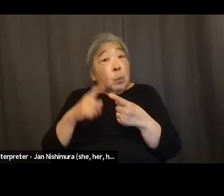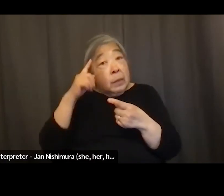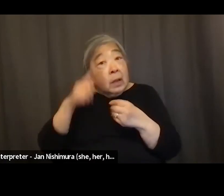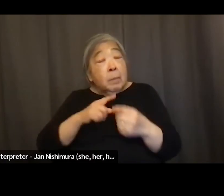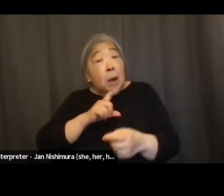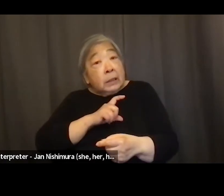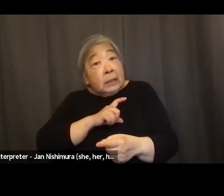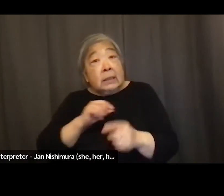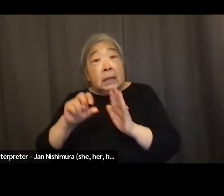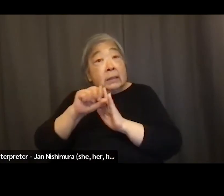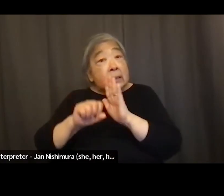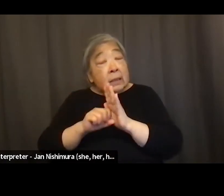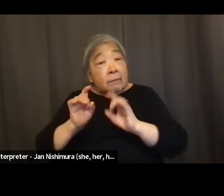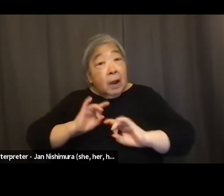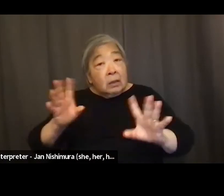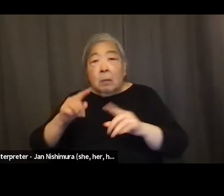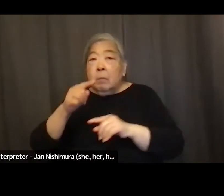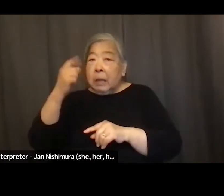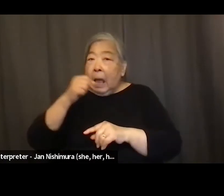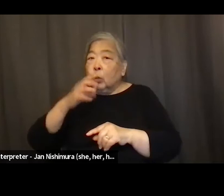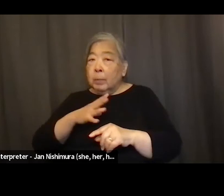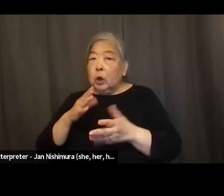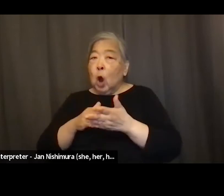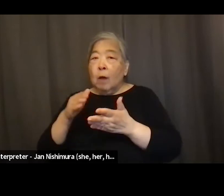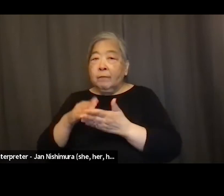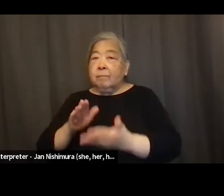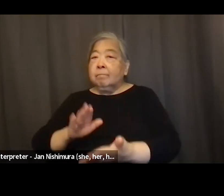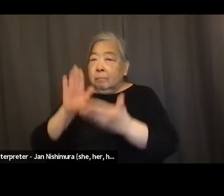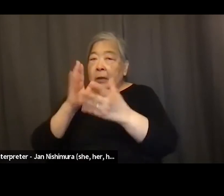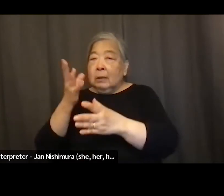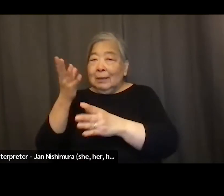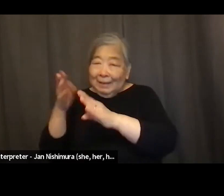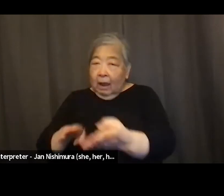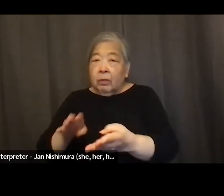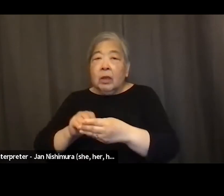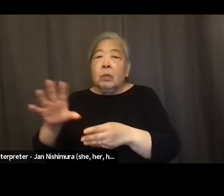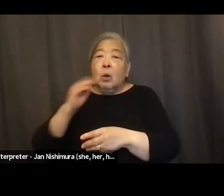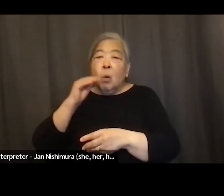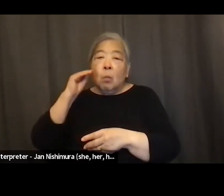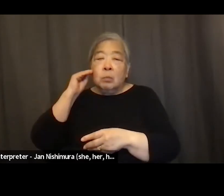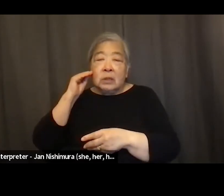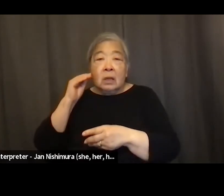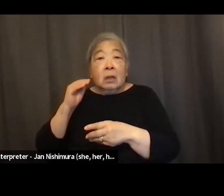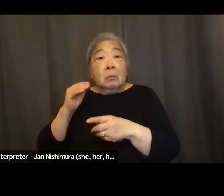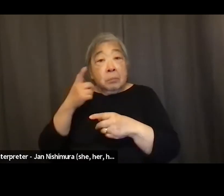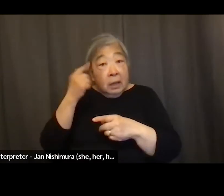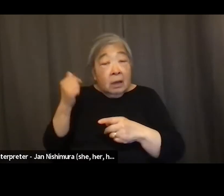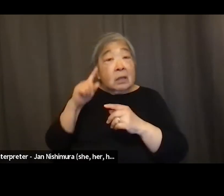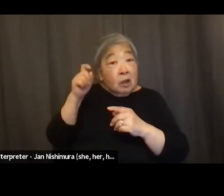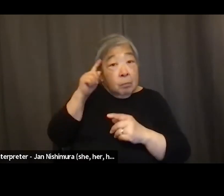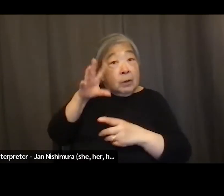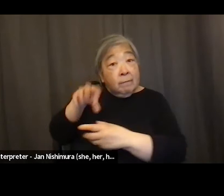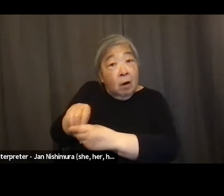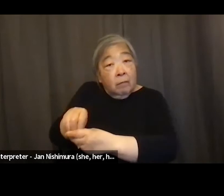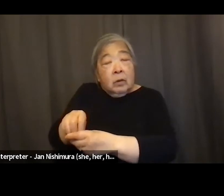and state violence, Black women often are facing fatal violence in their homes, in the invasion of the state, that a number